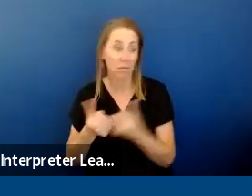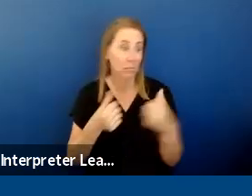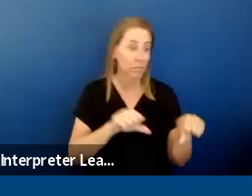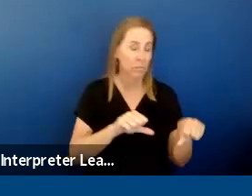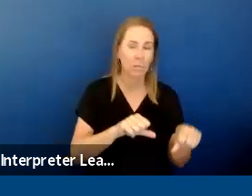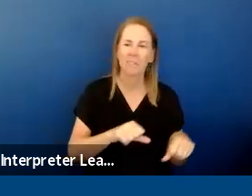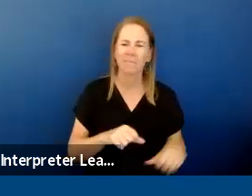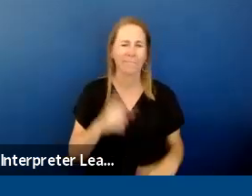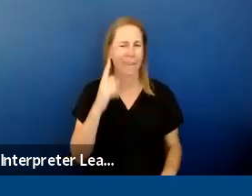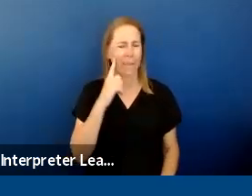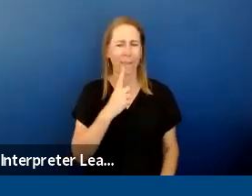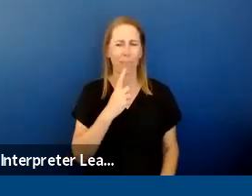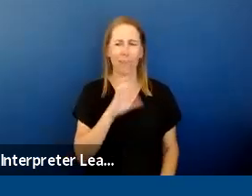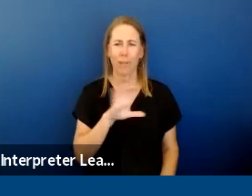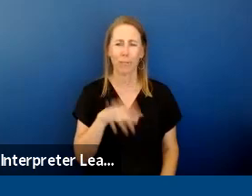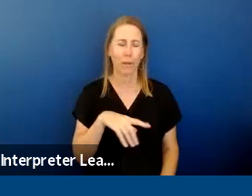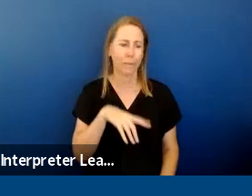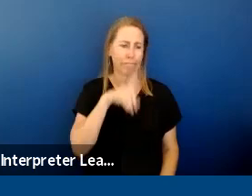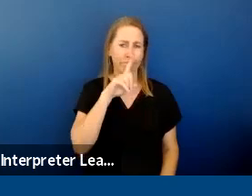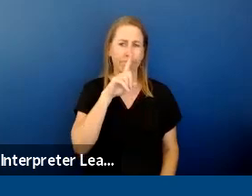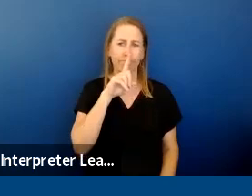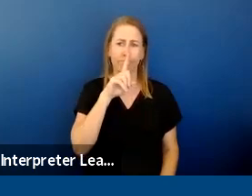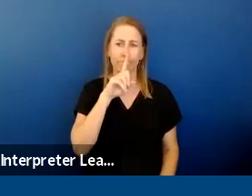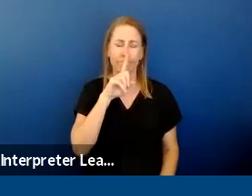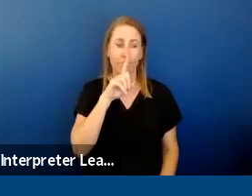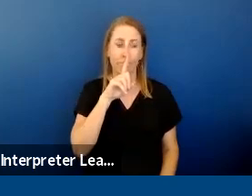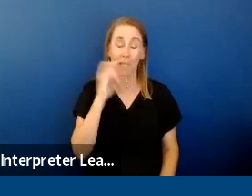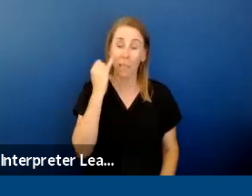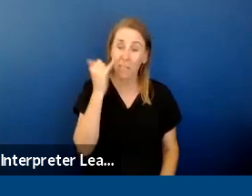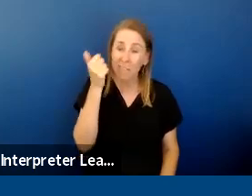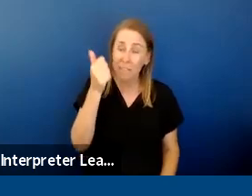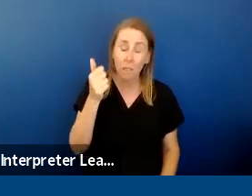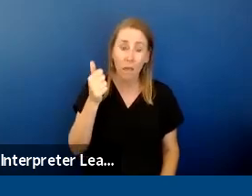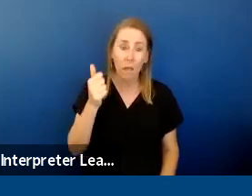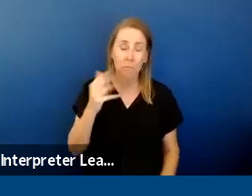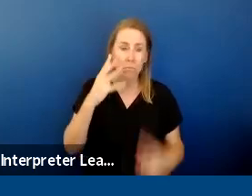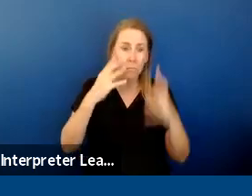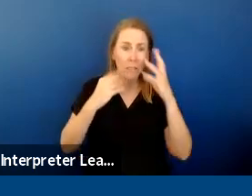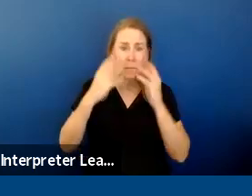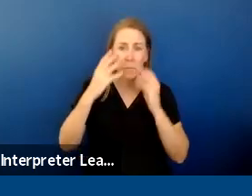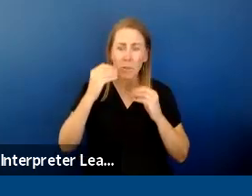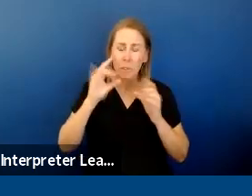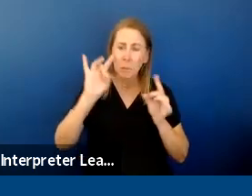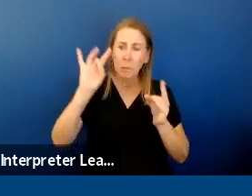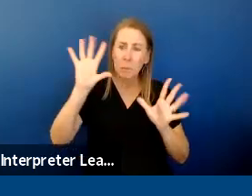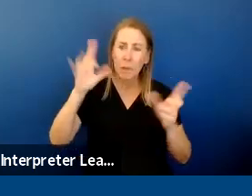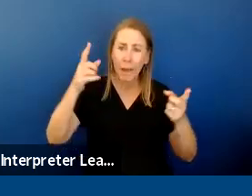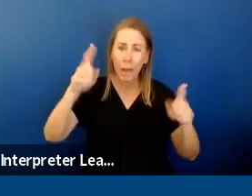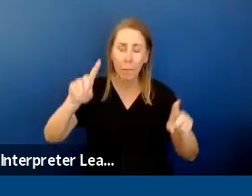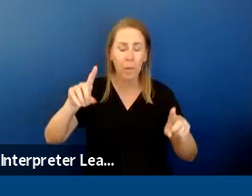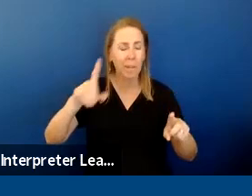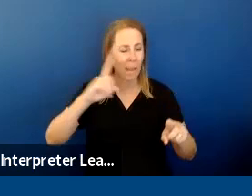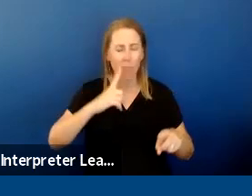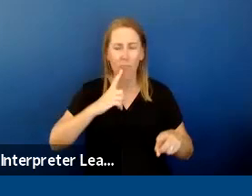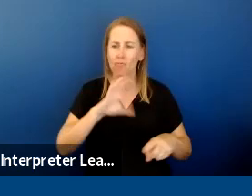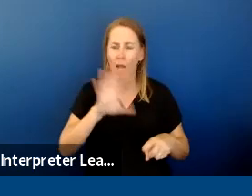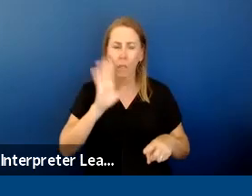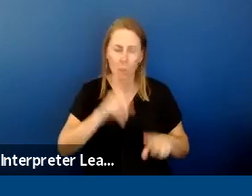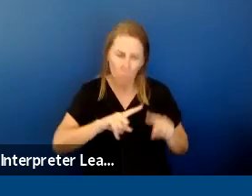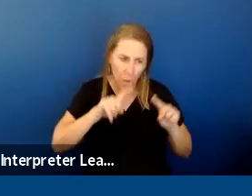mud flows and mudslides. Peter asks, does the American Red Cross differentiate between mud flows